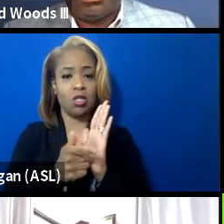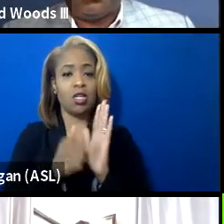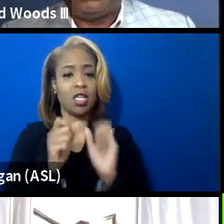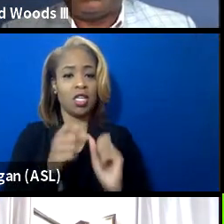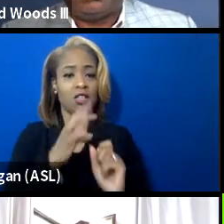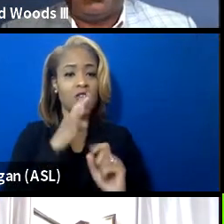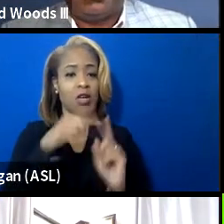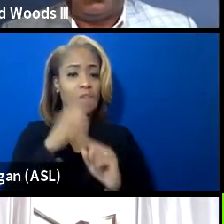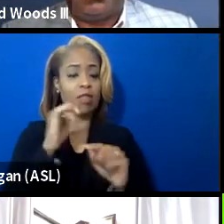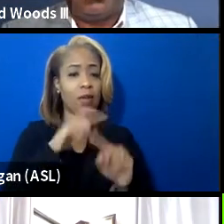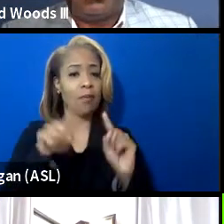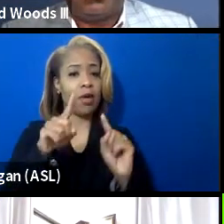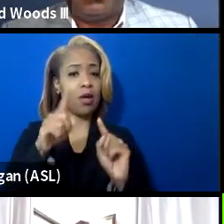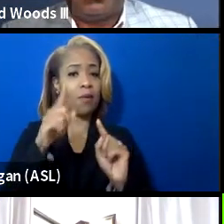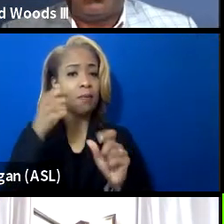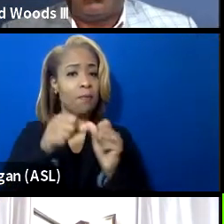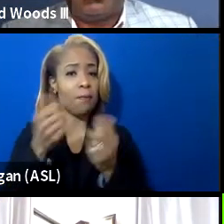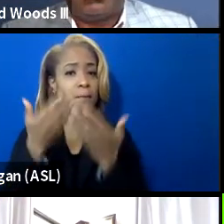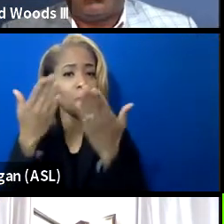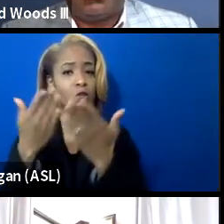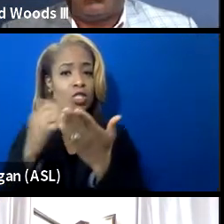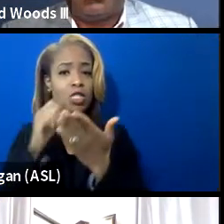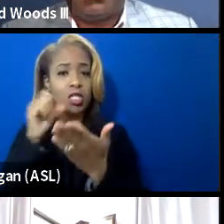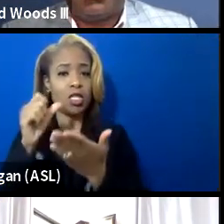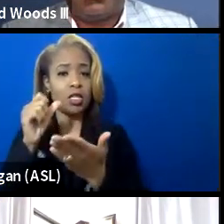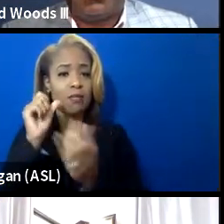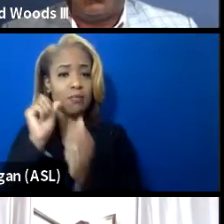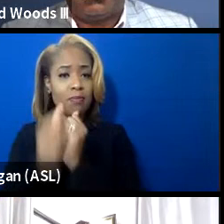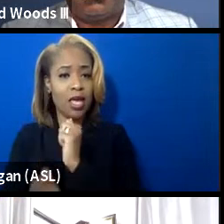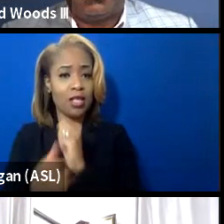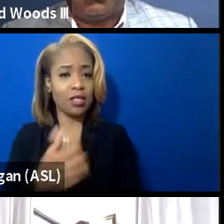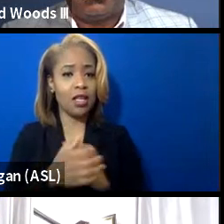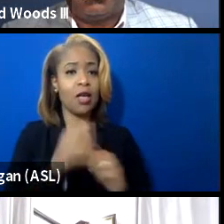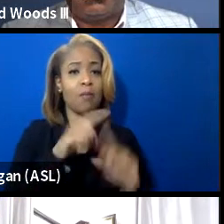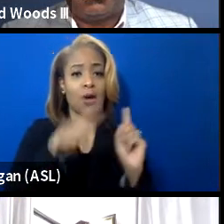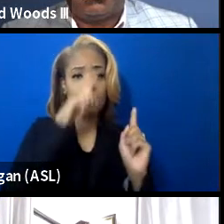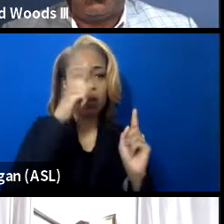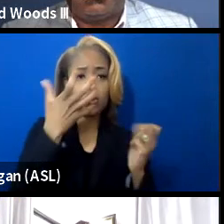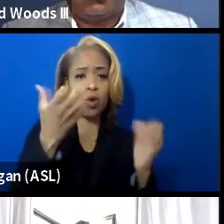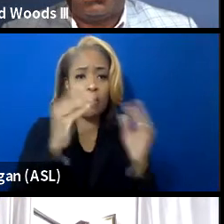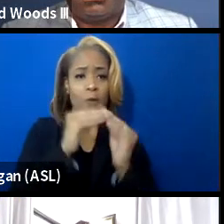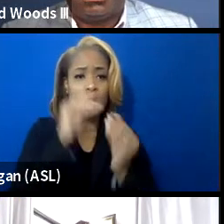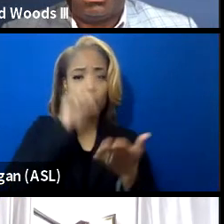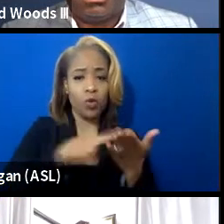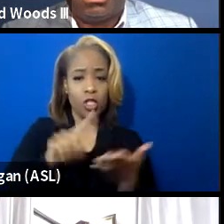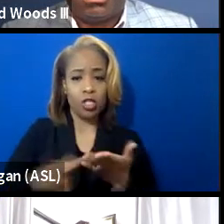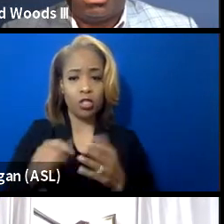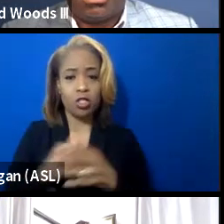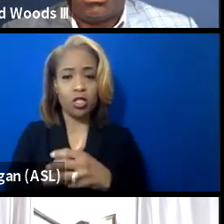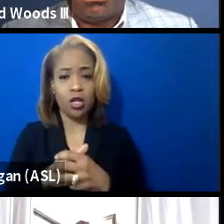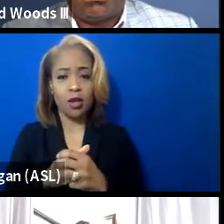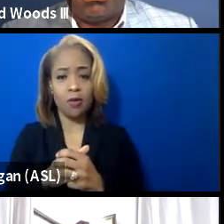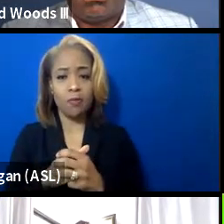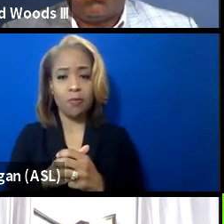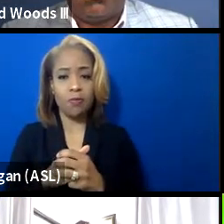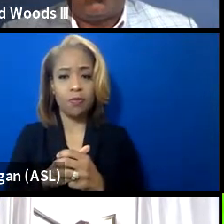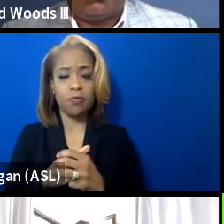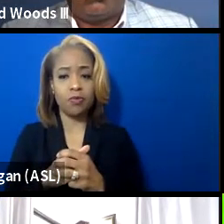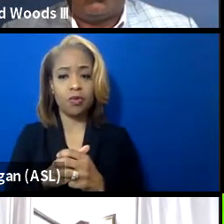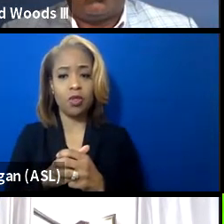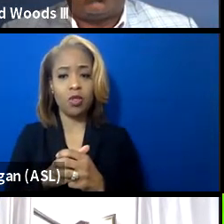pass. Right. I believe it didn't pass because we wanted to do more research then. I think that